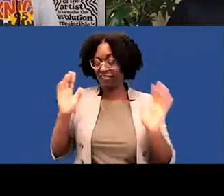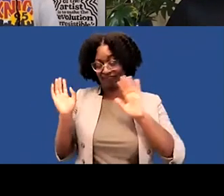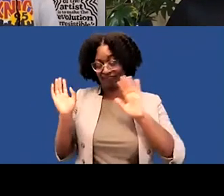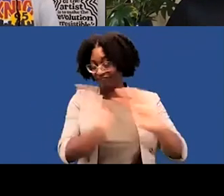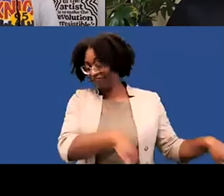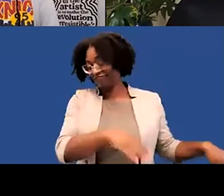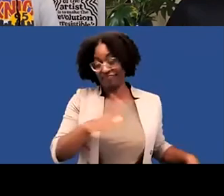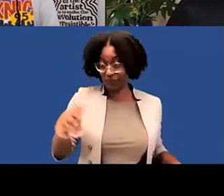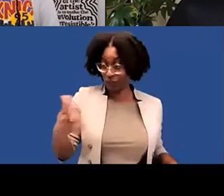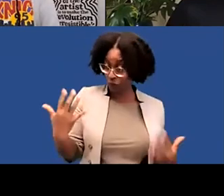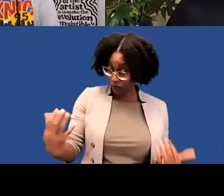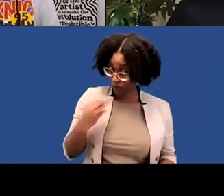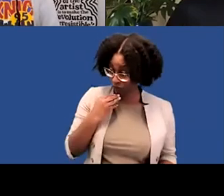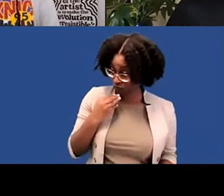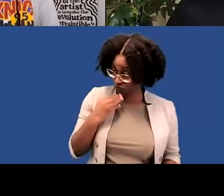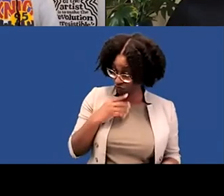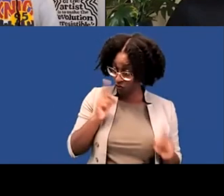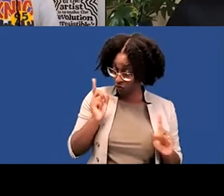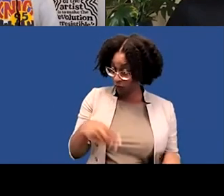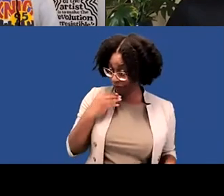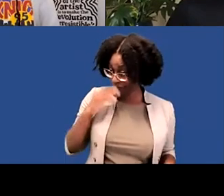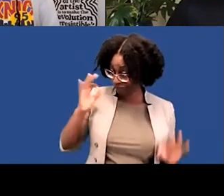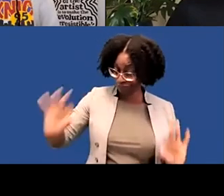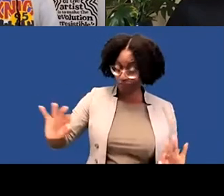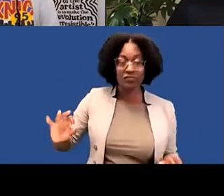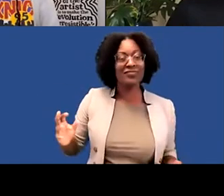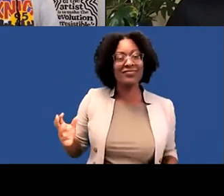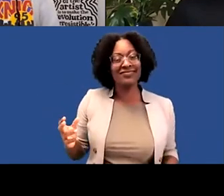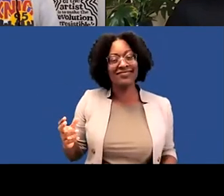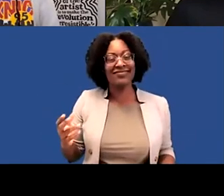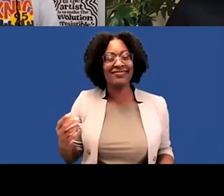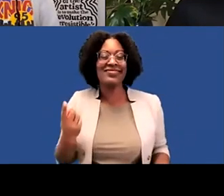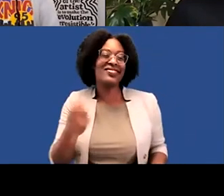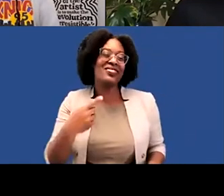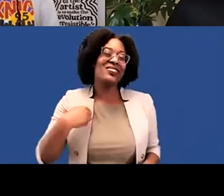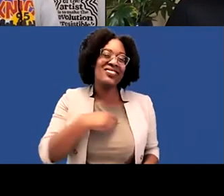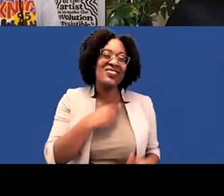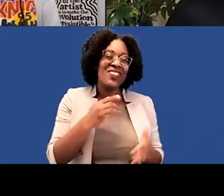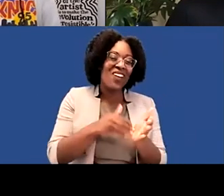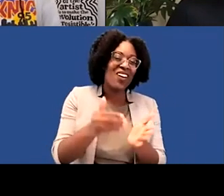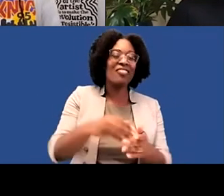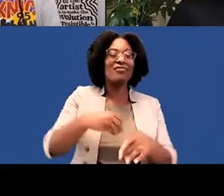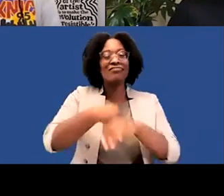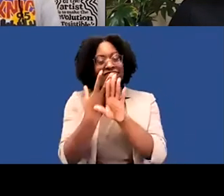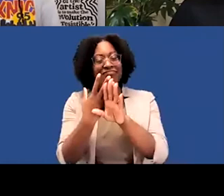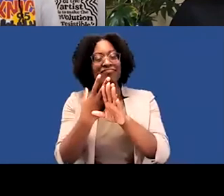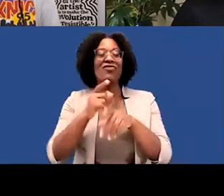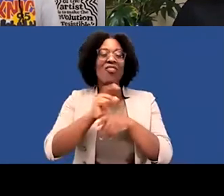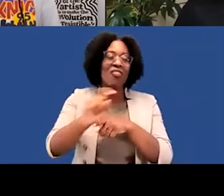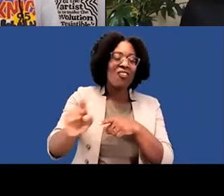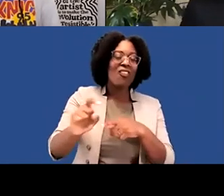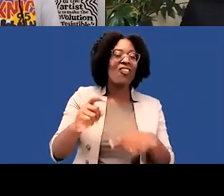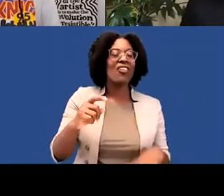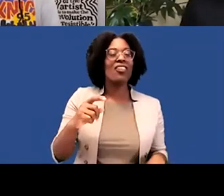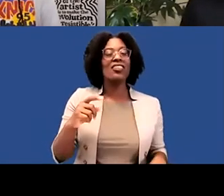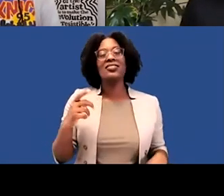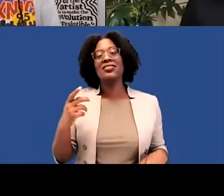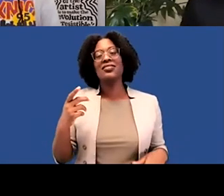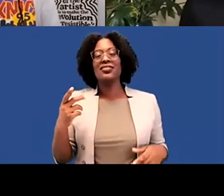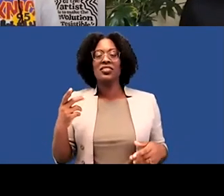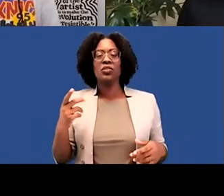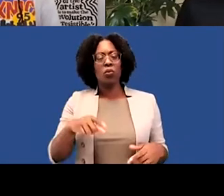our publisher or publicity team were always on these calls or in these talks. And so they know why things were delayed